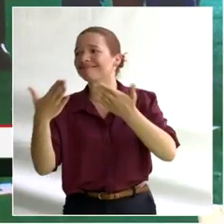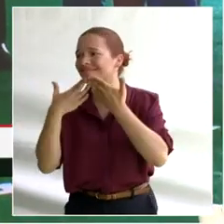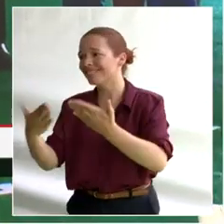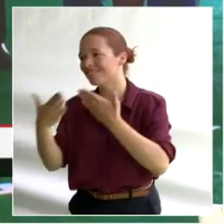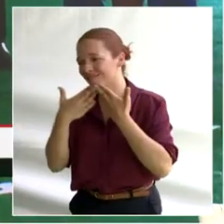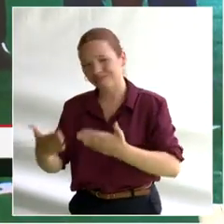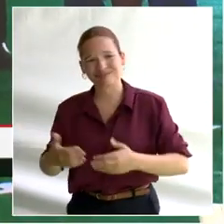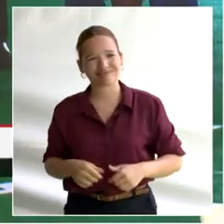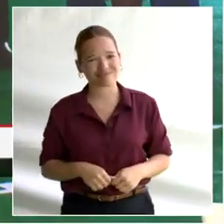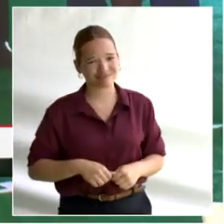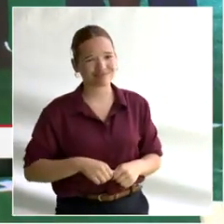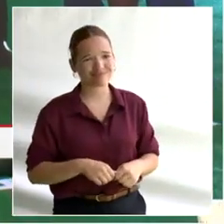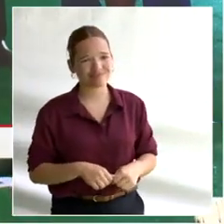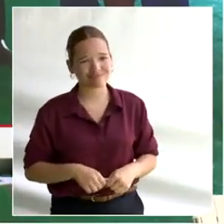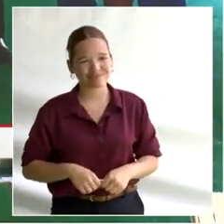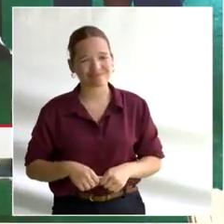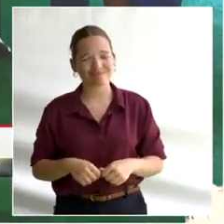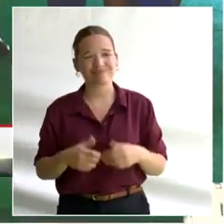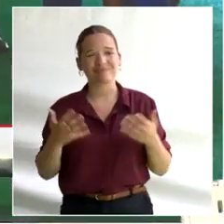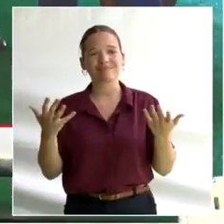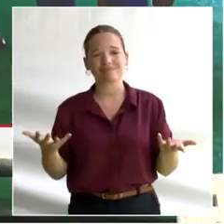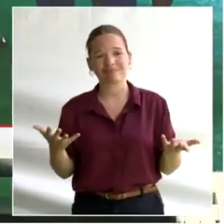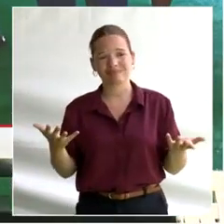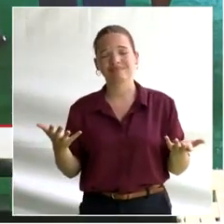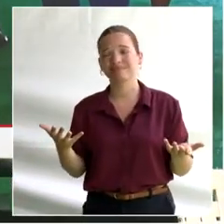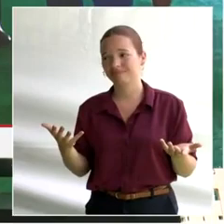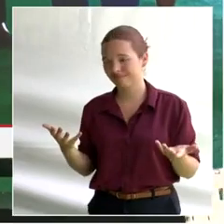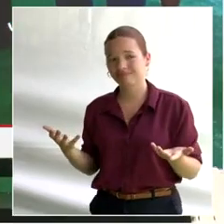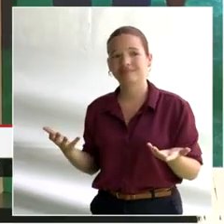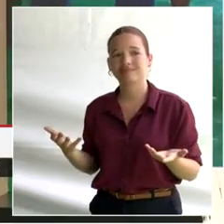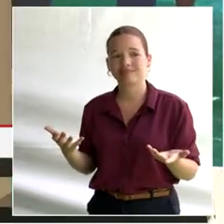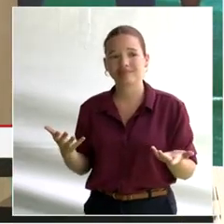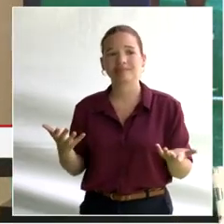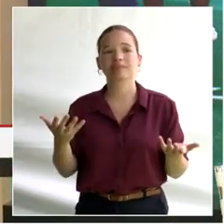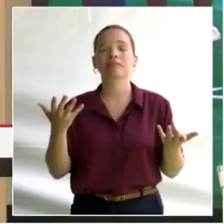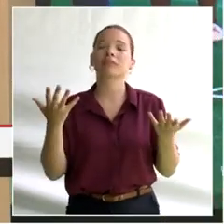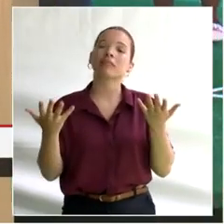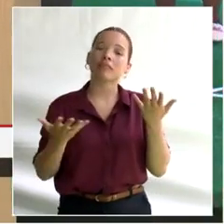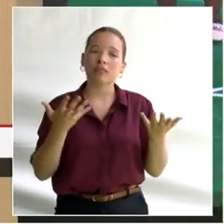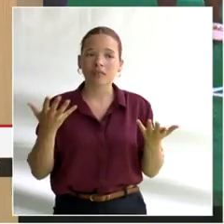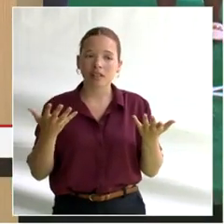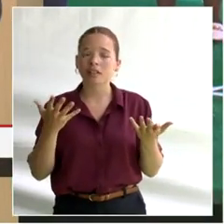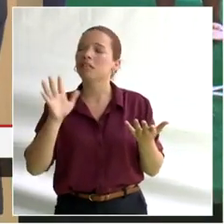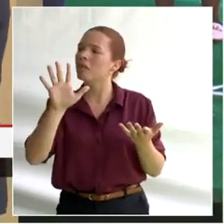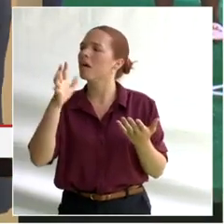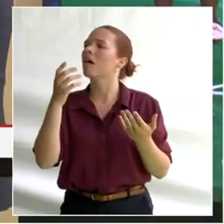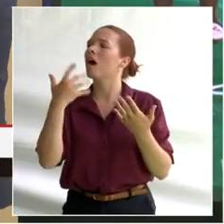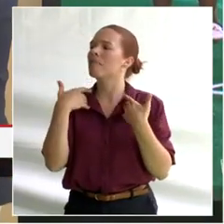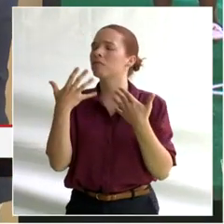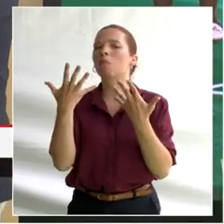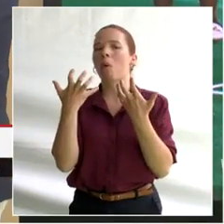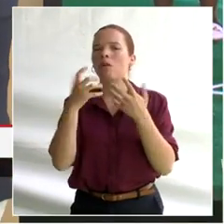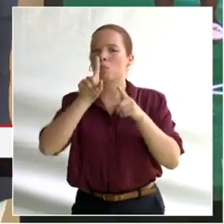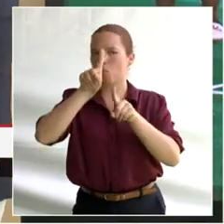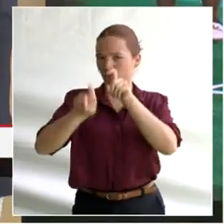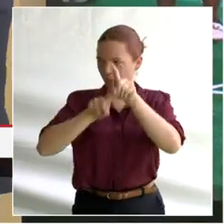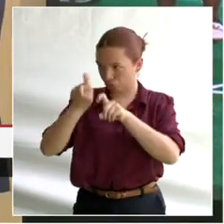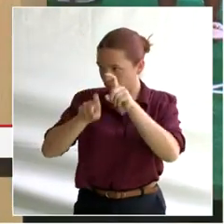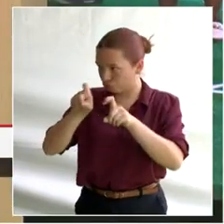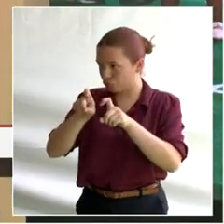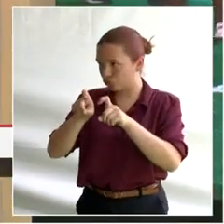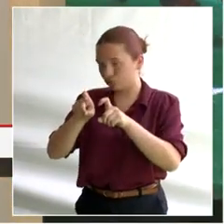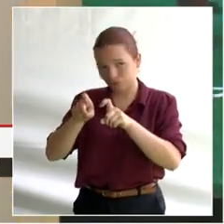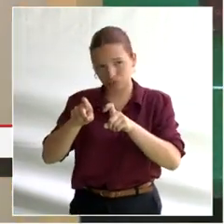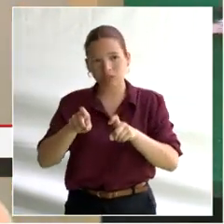ago, but we'd like to ask her a couple questions to welcome her back, and she'll stick around for the women's side of the draw. So please welcome Ludmila Samsonova to come